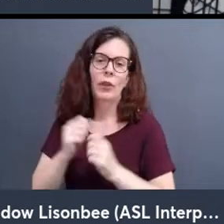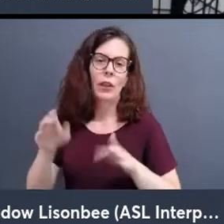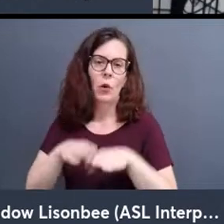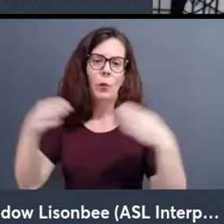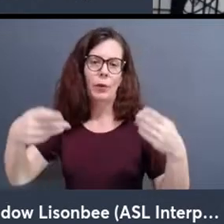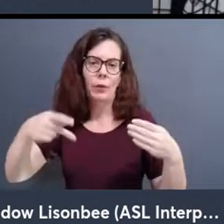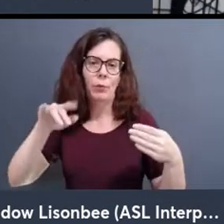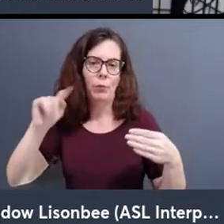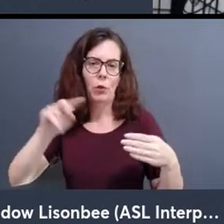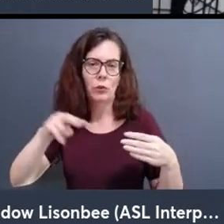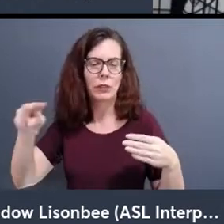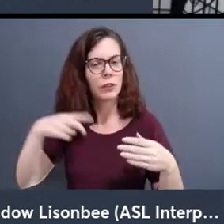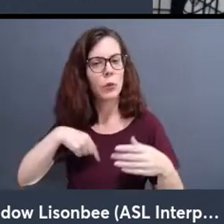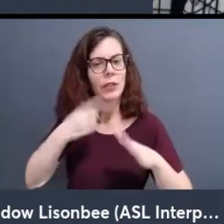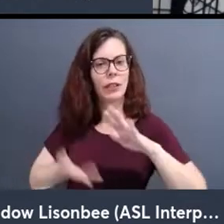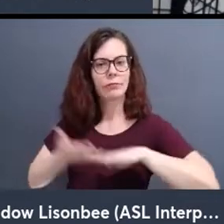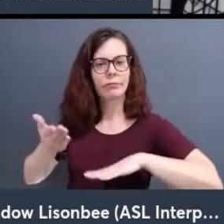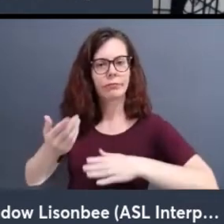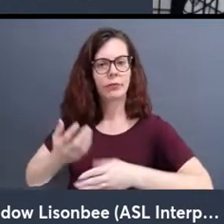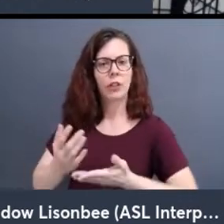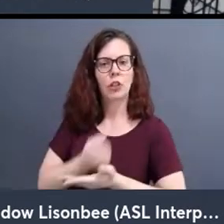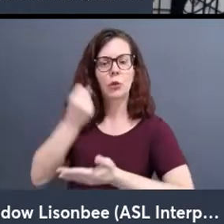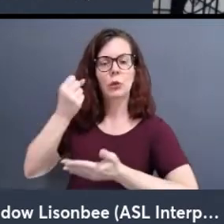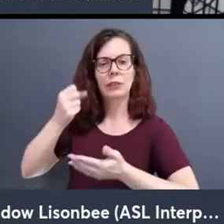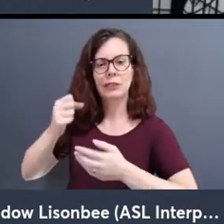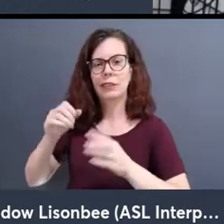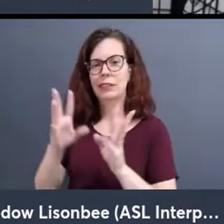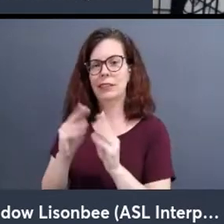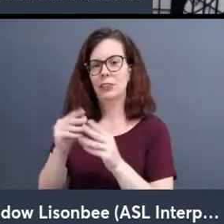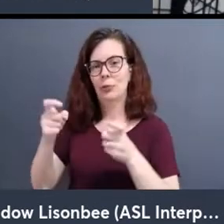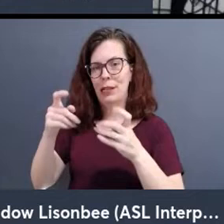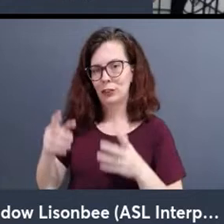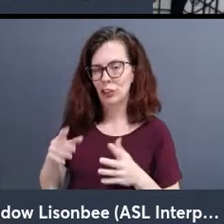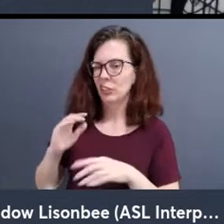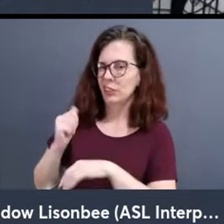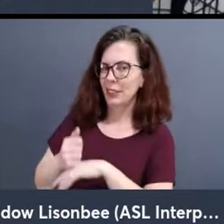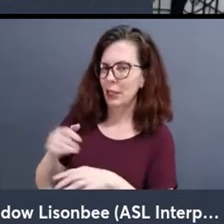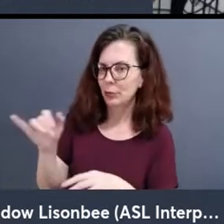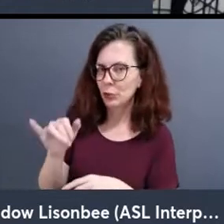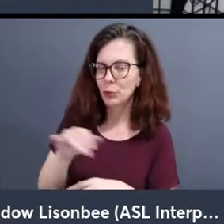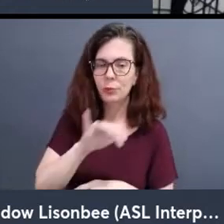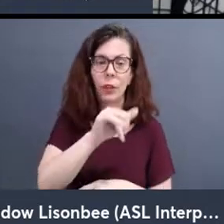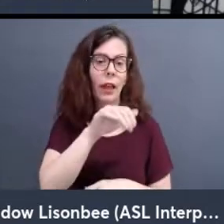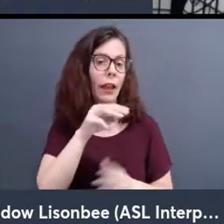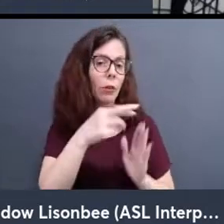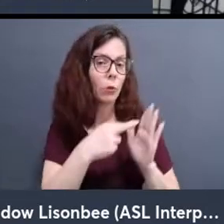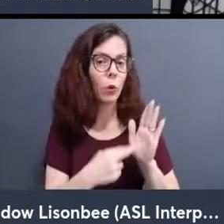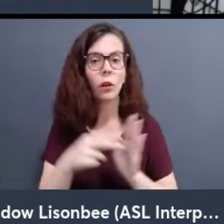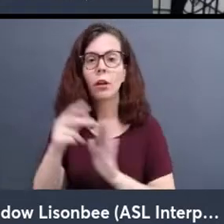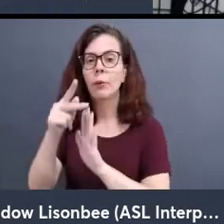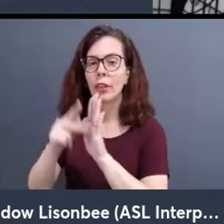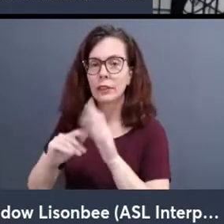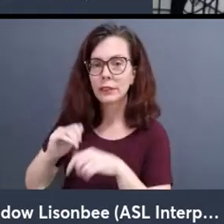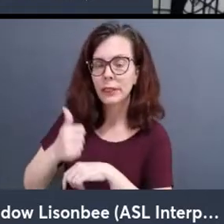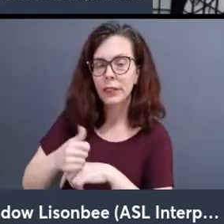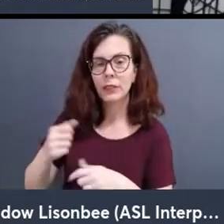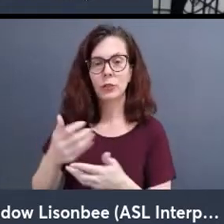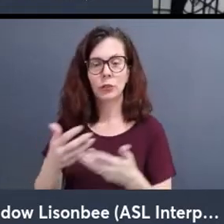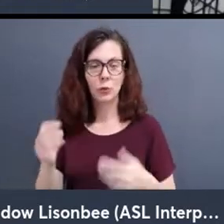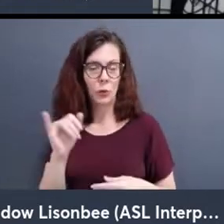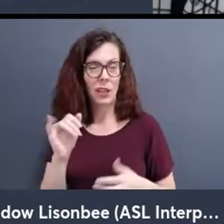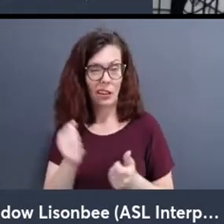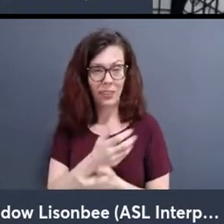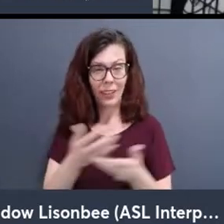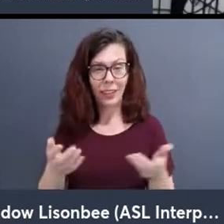can leverage Session Manager to do so. That's getting set up for us as well. All the IAM roles and all the policies are getting set up for us as well. So all this stuff